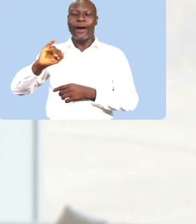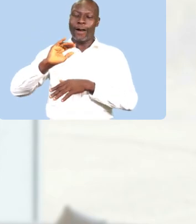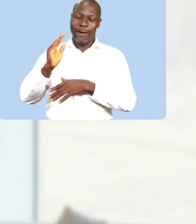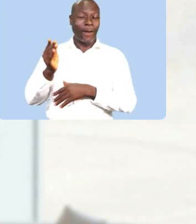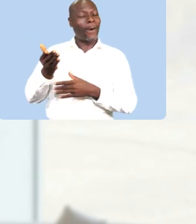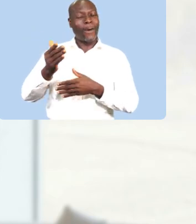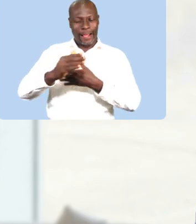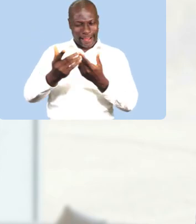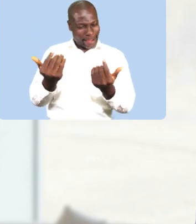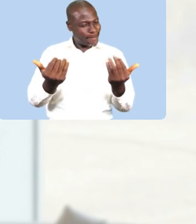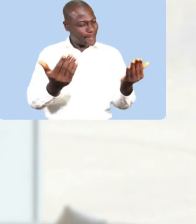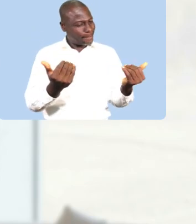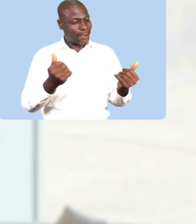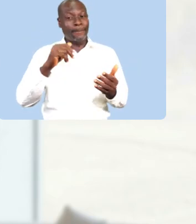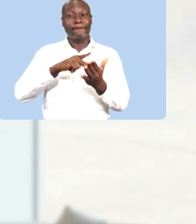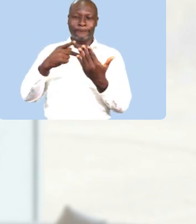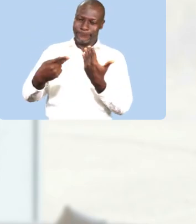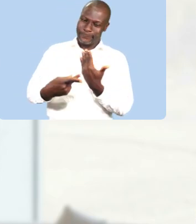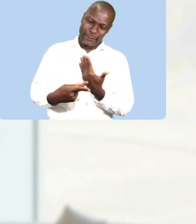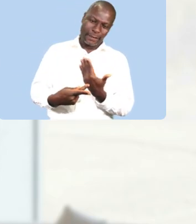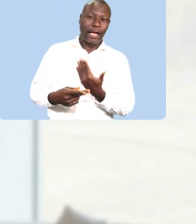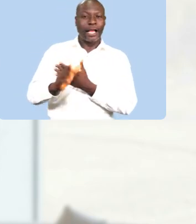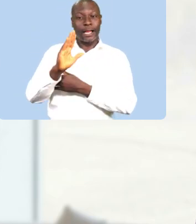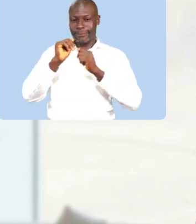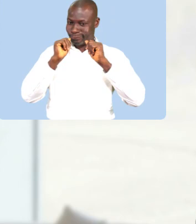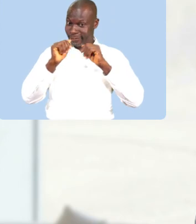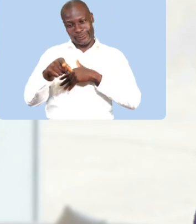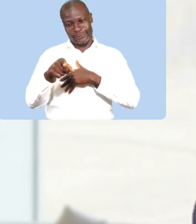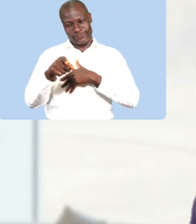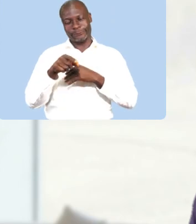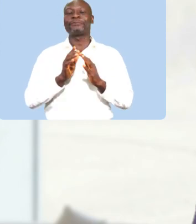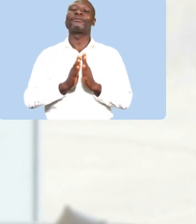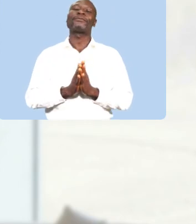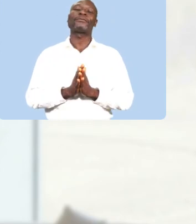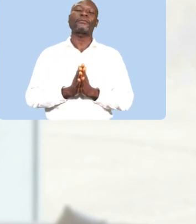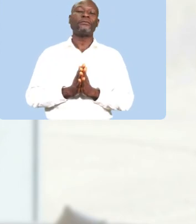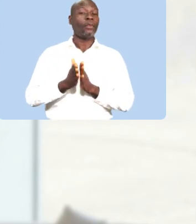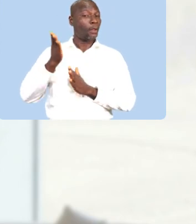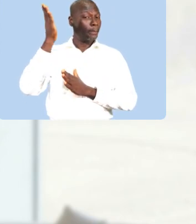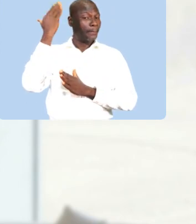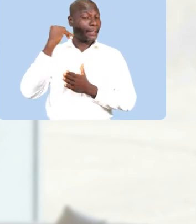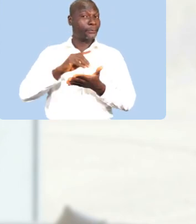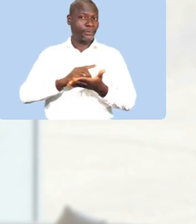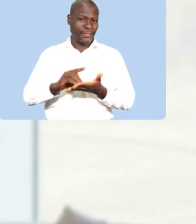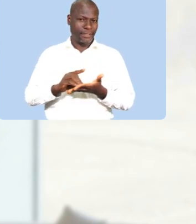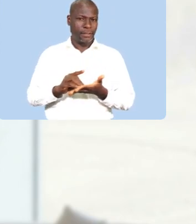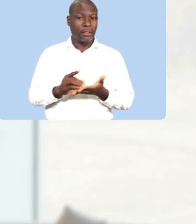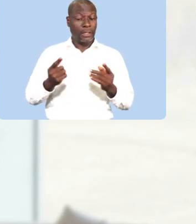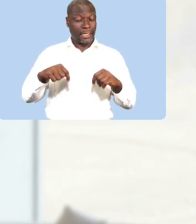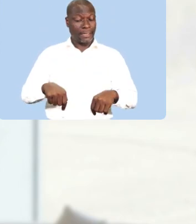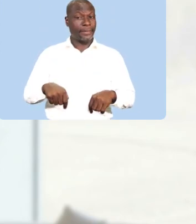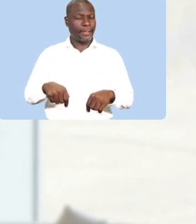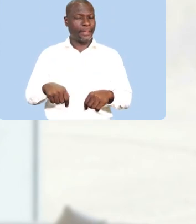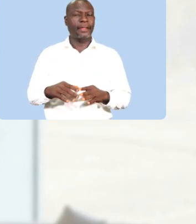obeba, ama jumedi, etumi aye kama, erade, eishraw. Last week, ebra me bawo